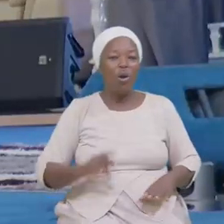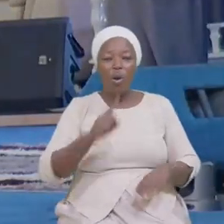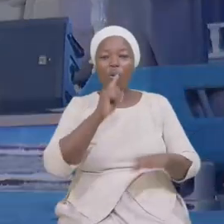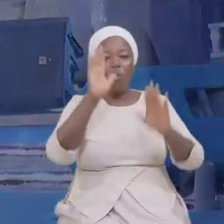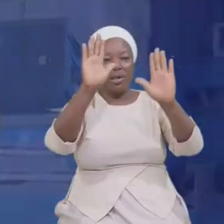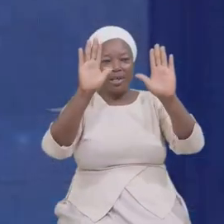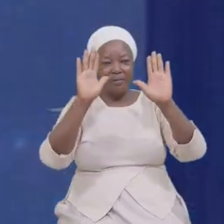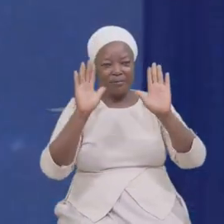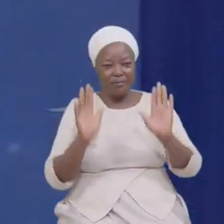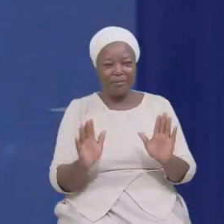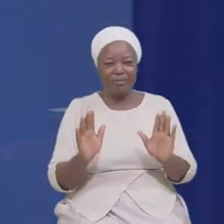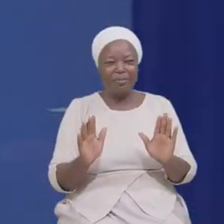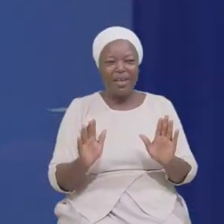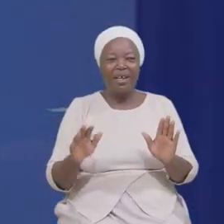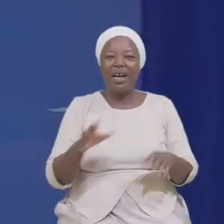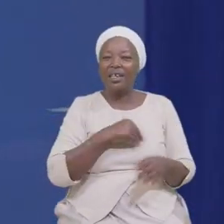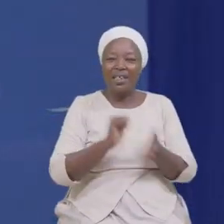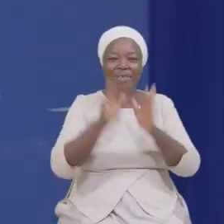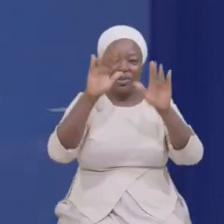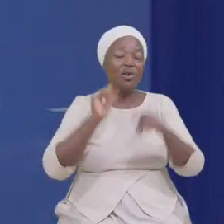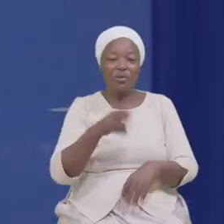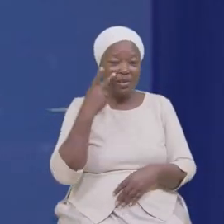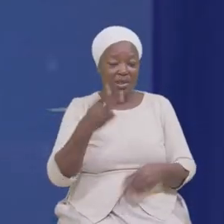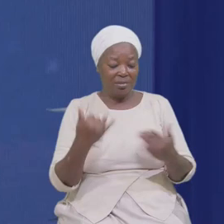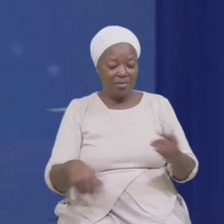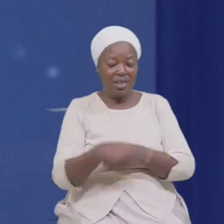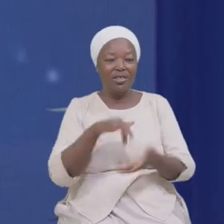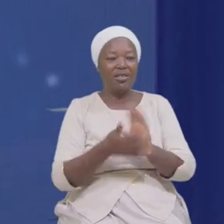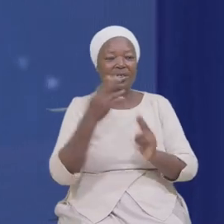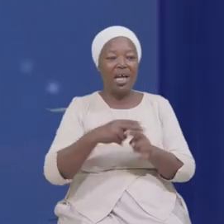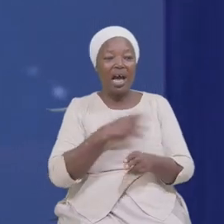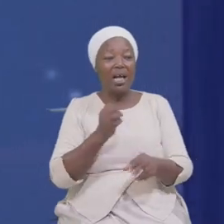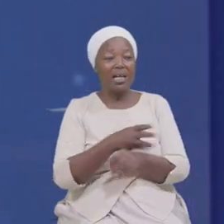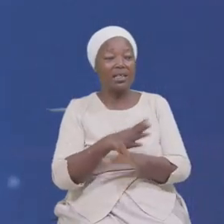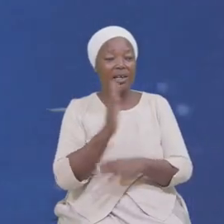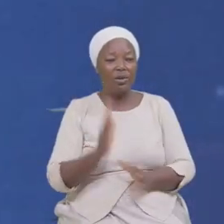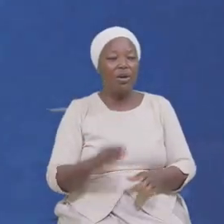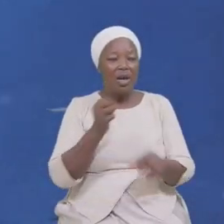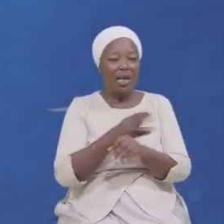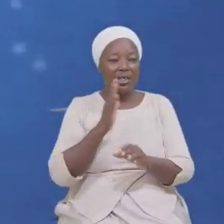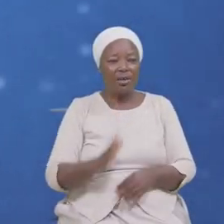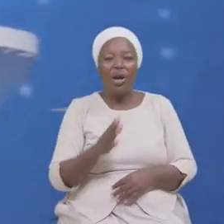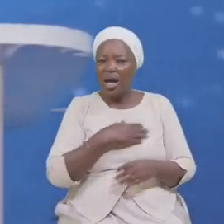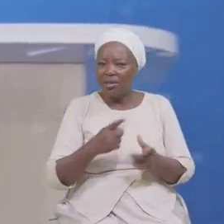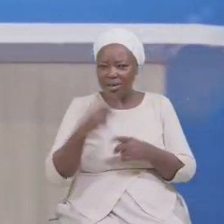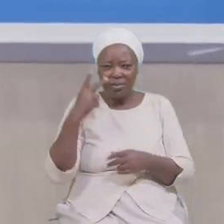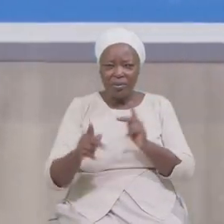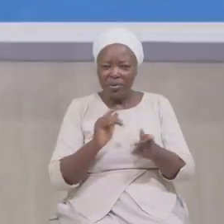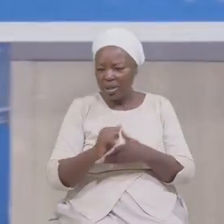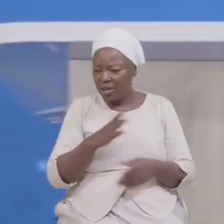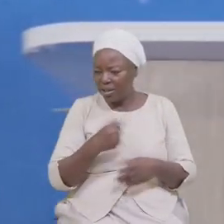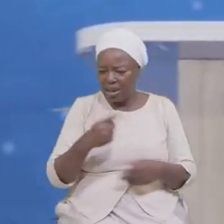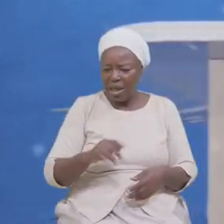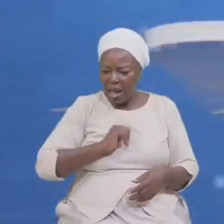wonder you'll experience today in Jesus' name. And Counselor. And you know, there are people that say,